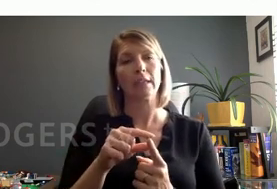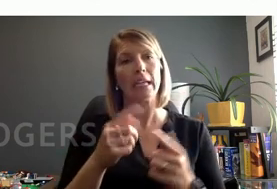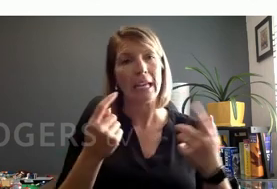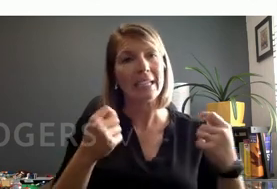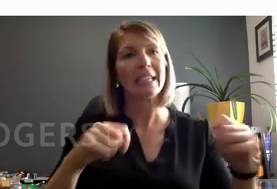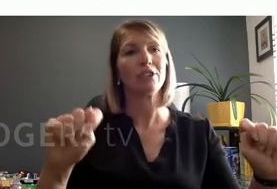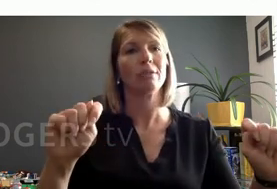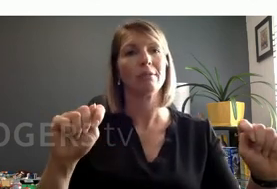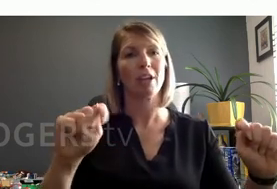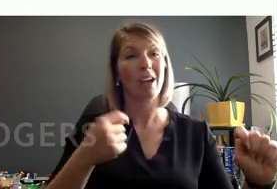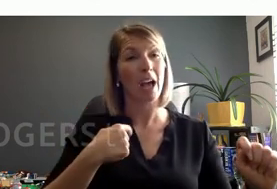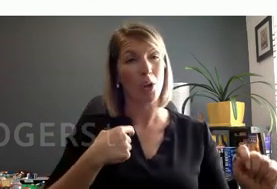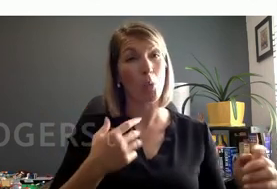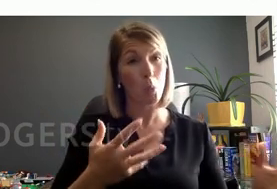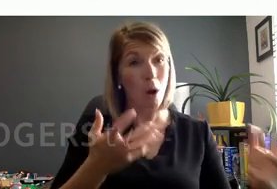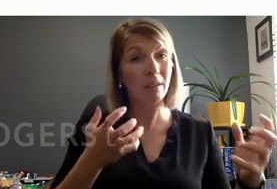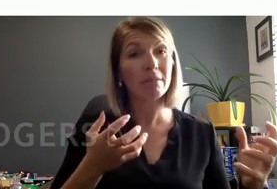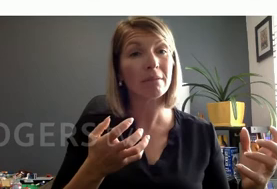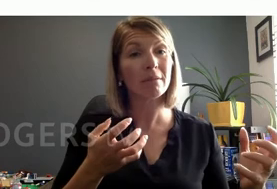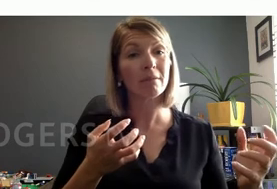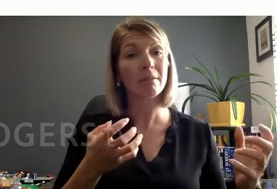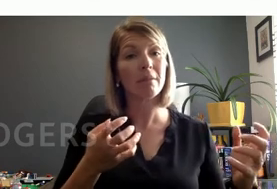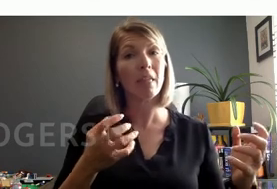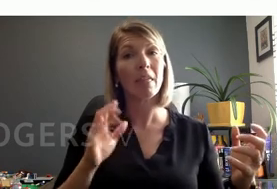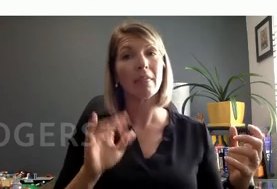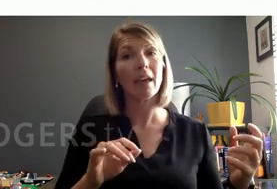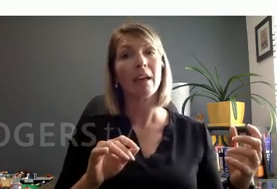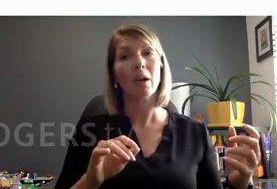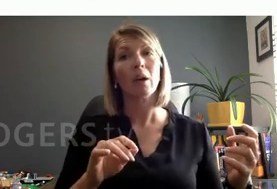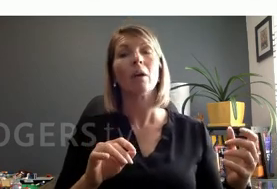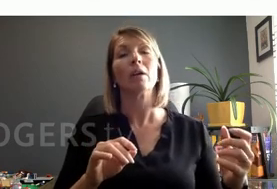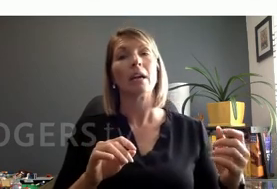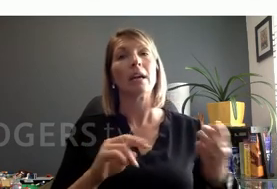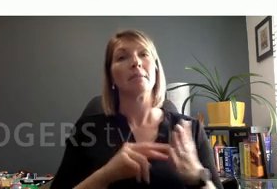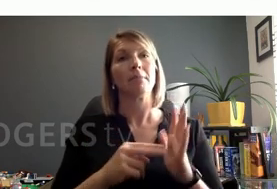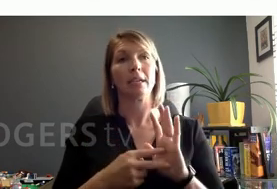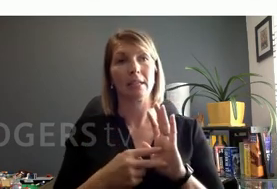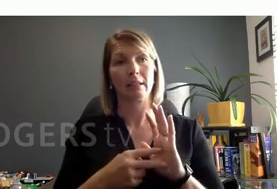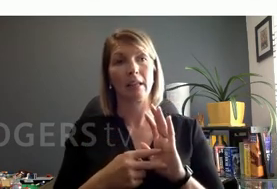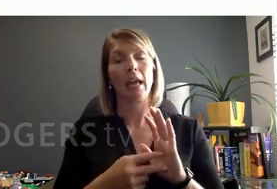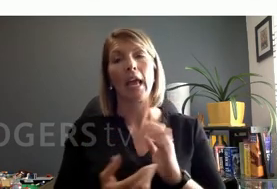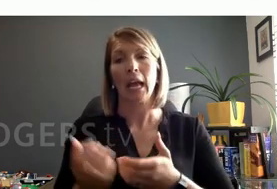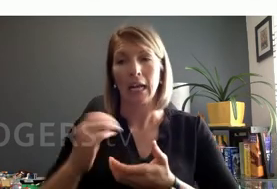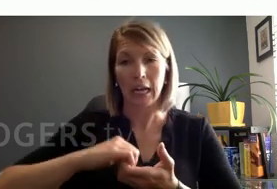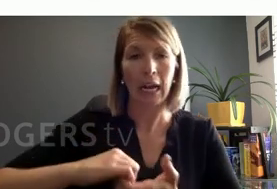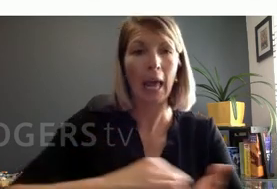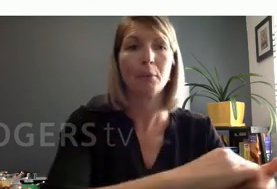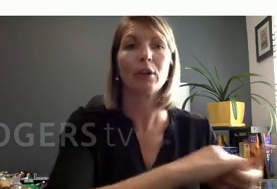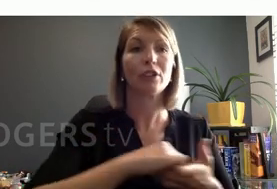beginning. I love that word, but it takes a few things. It takes collaboration. I believe that, and I've heard that. It